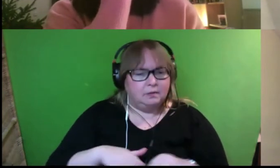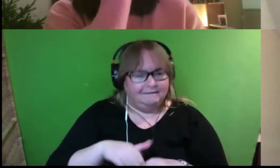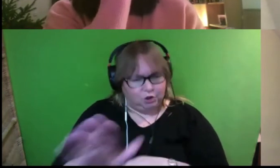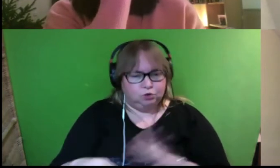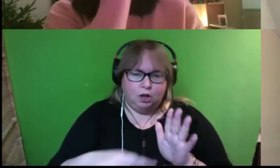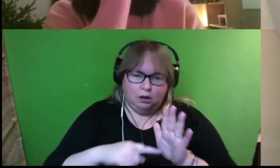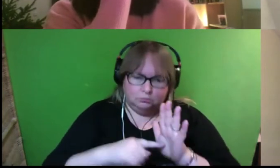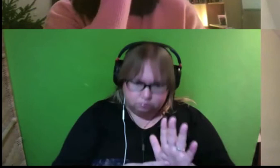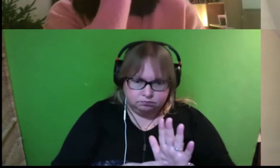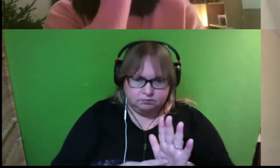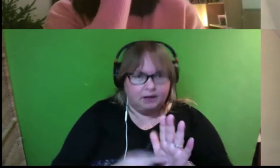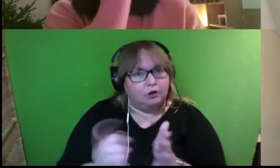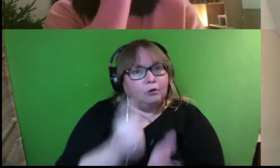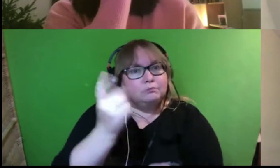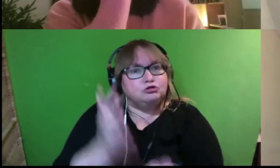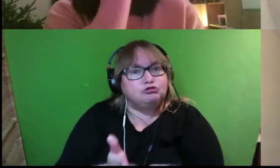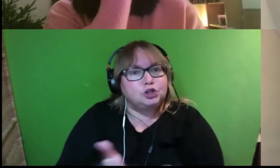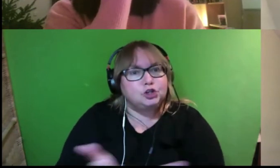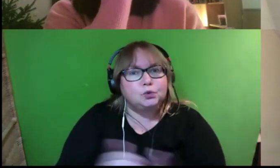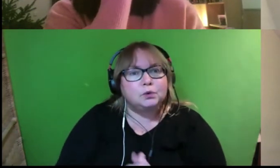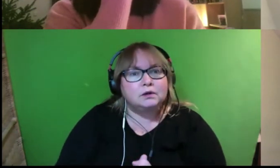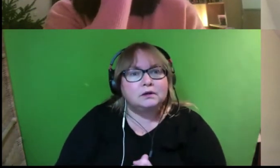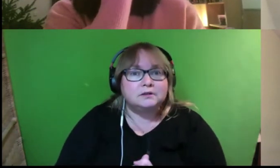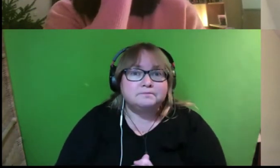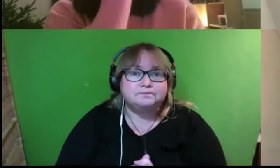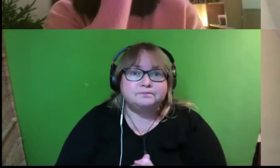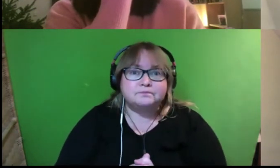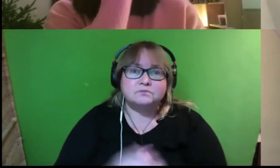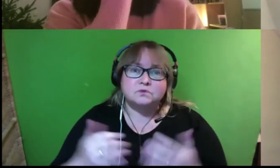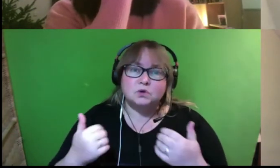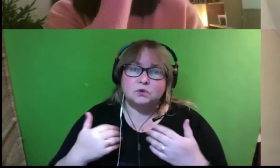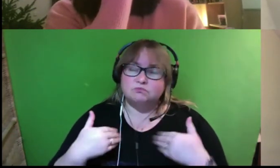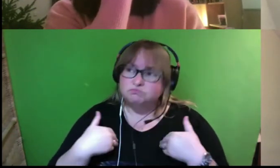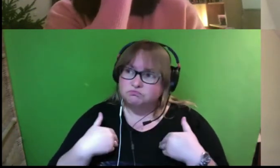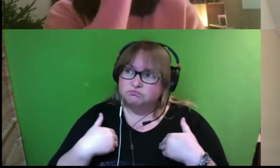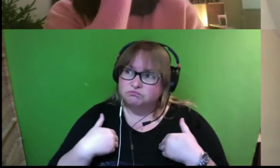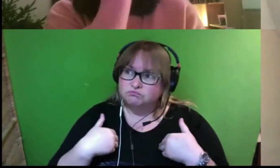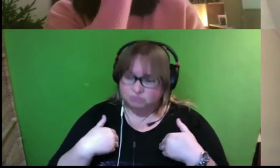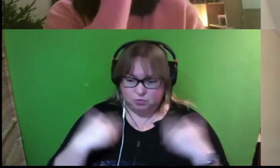that I'm using this and broadly my practice